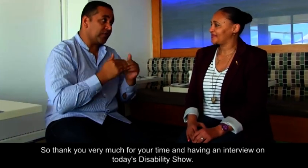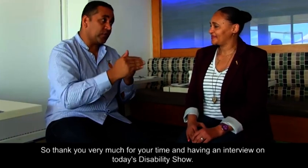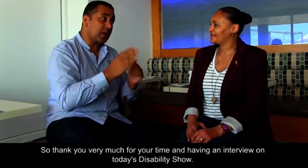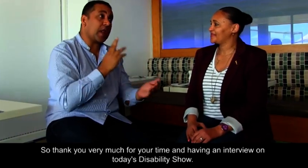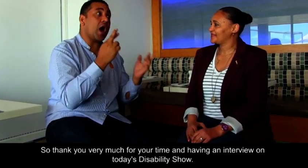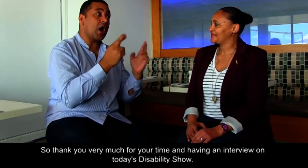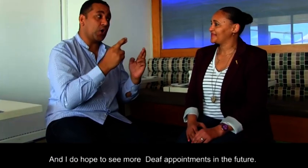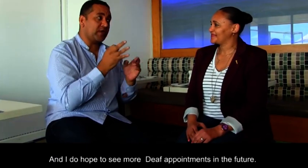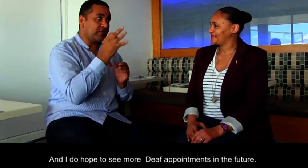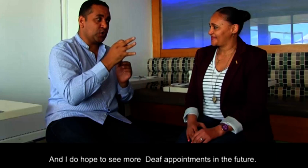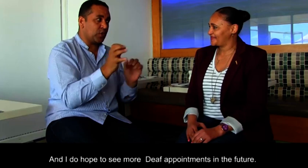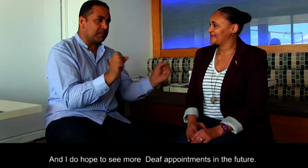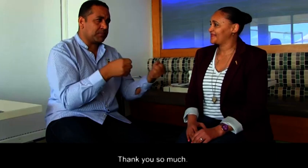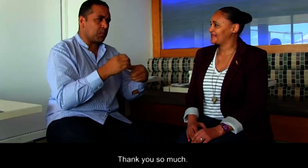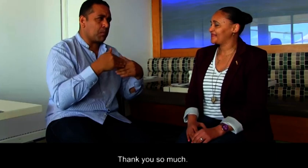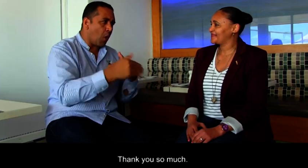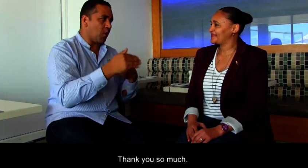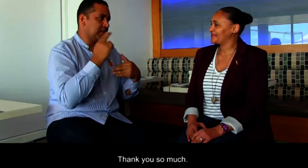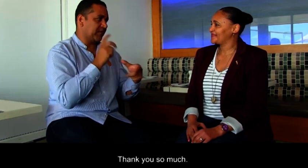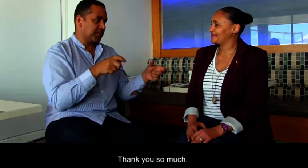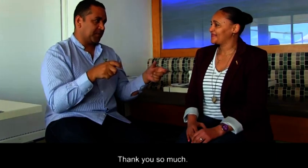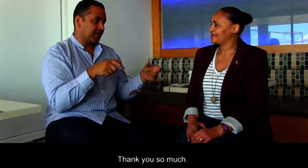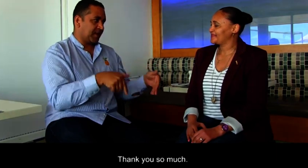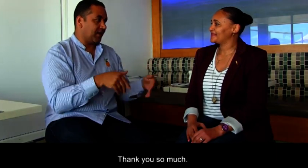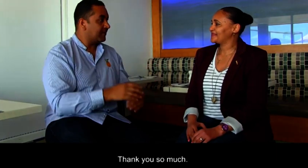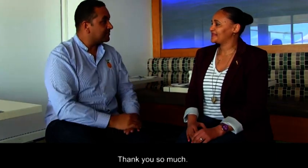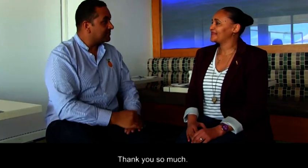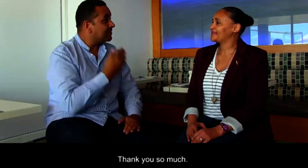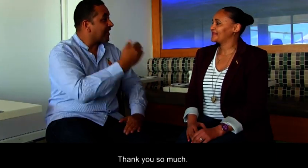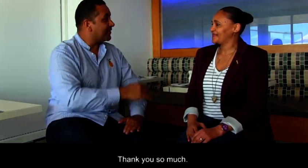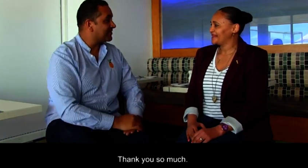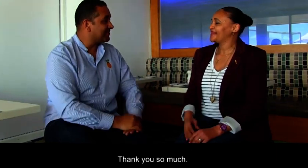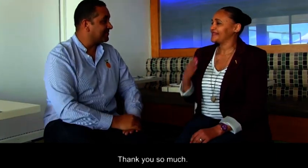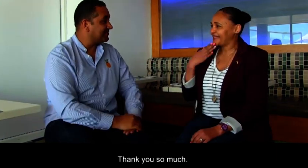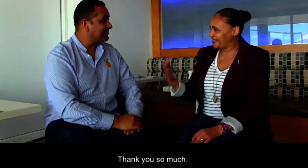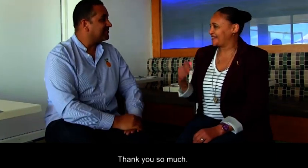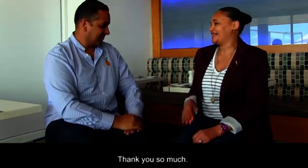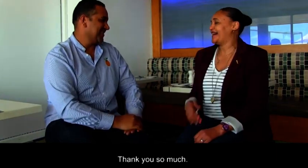us interview you on today's disability show. And I do hope to see more appointments in the future. Thank you so much.